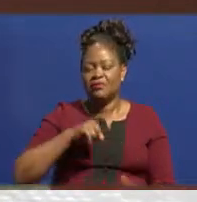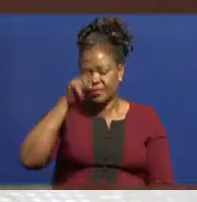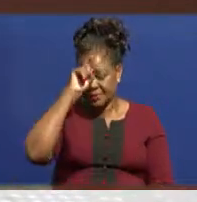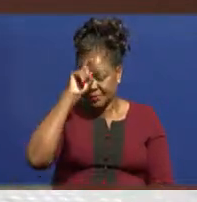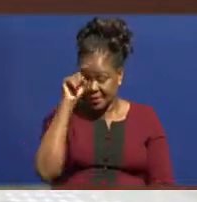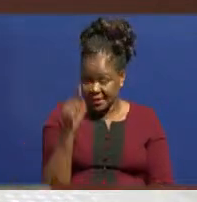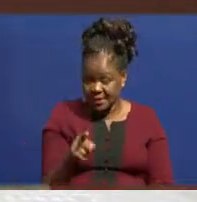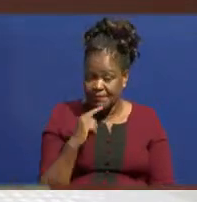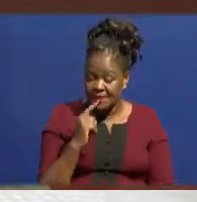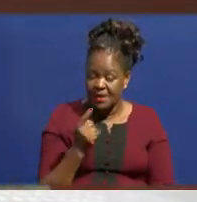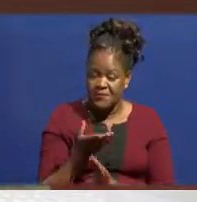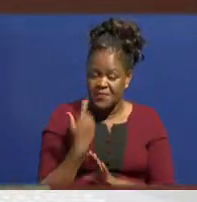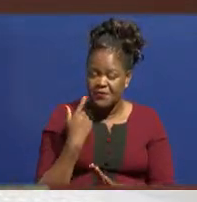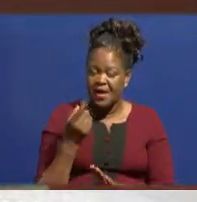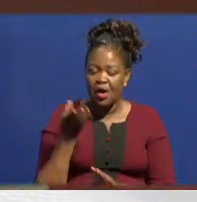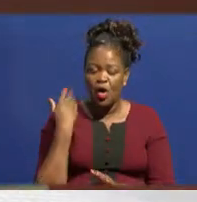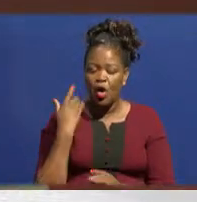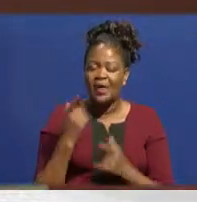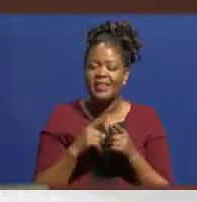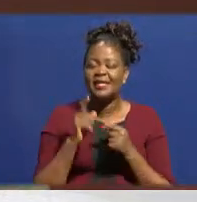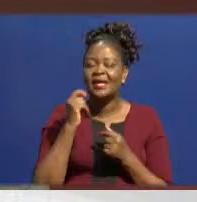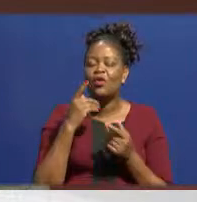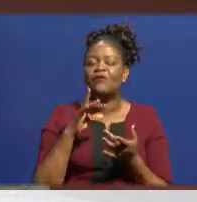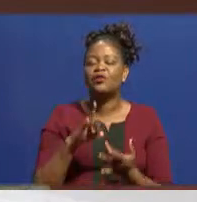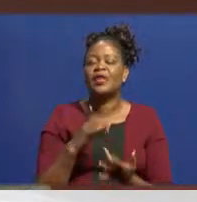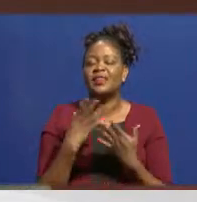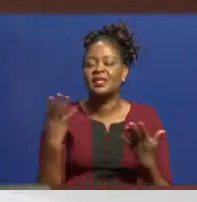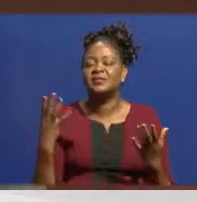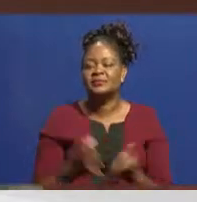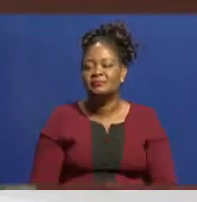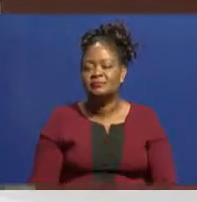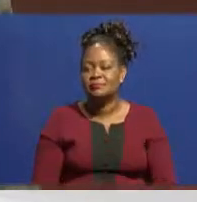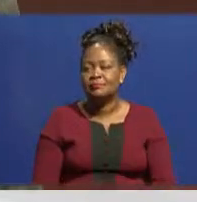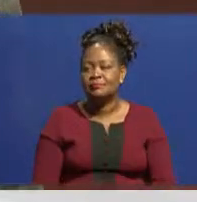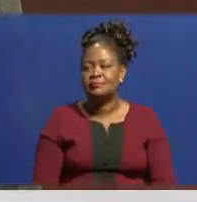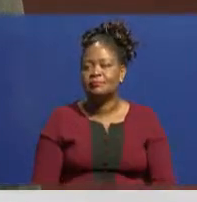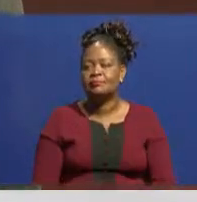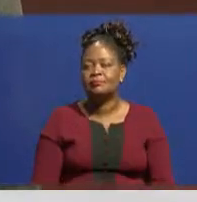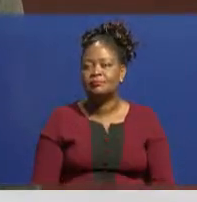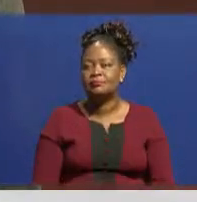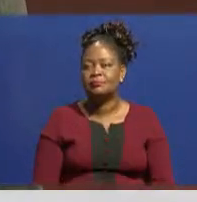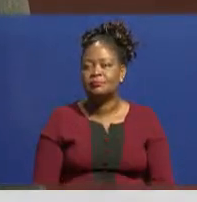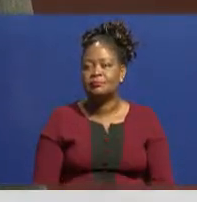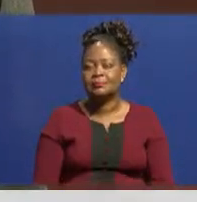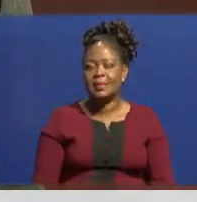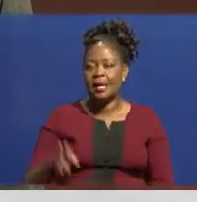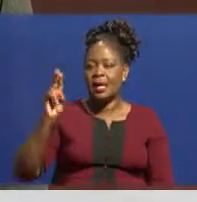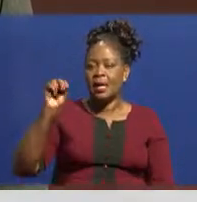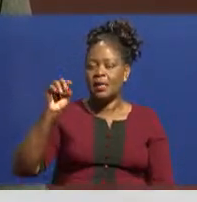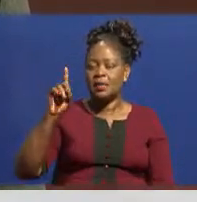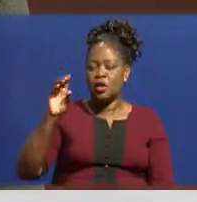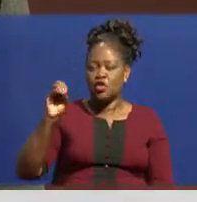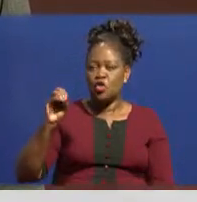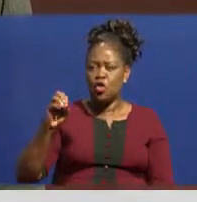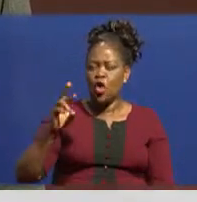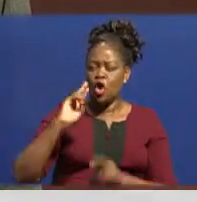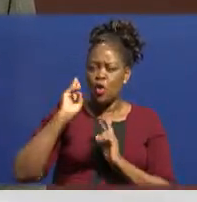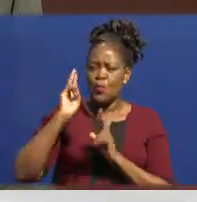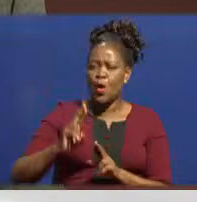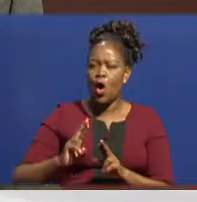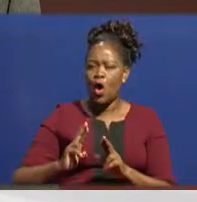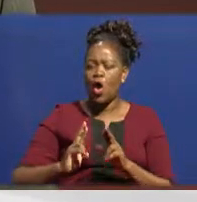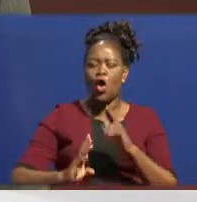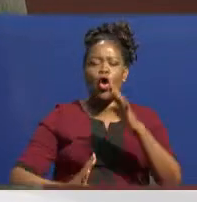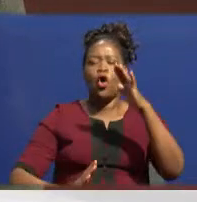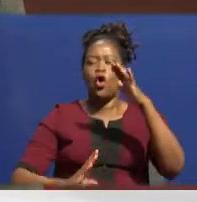And in Kenya, we have unique things. When did a NADCO report became superior to the Constitution of